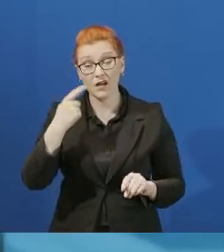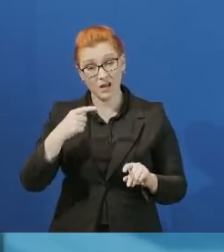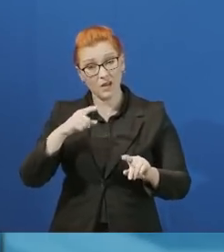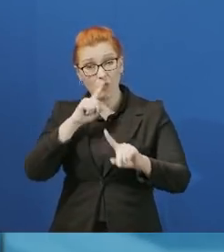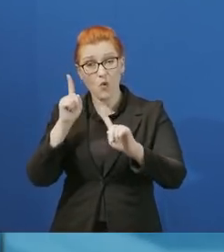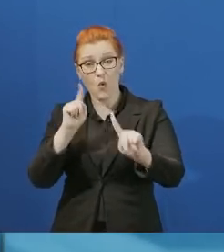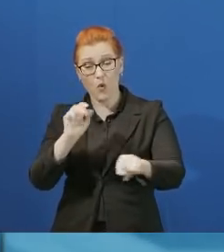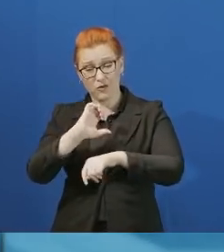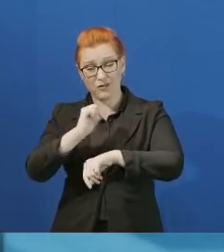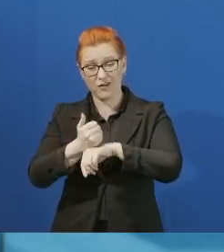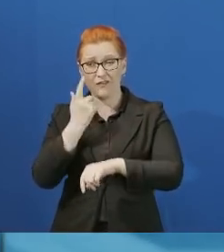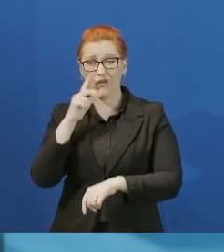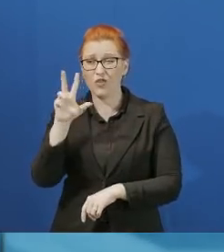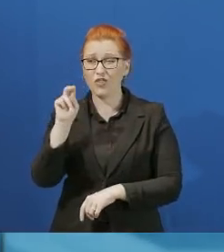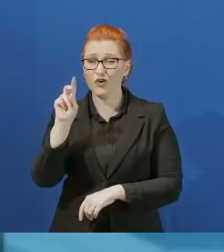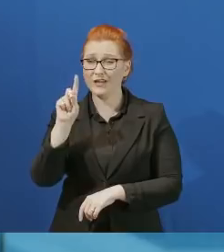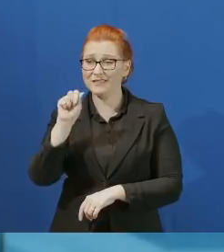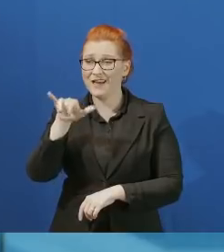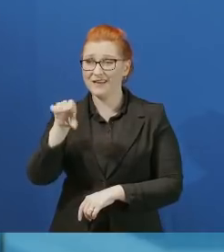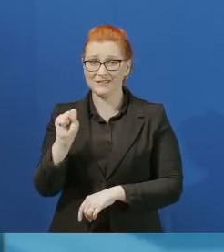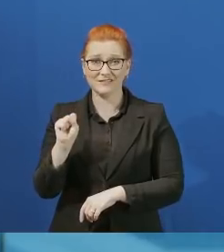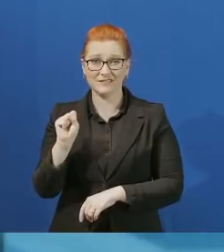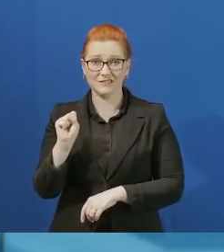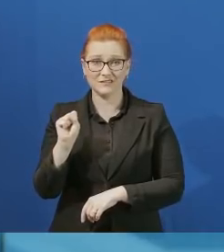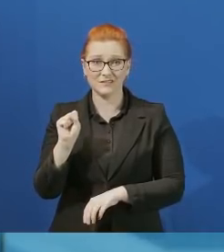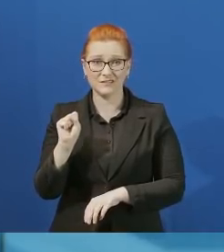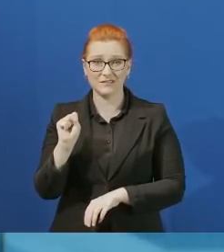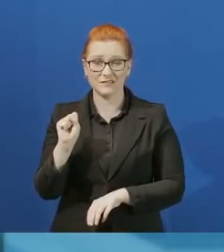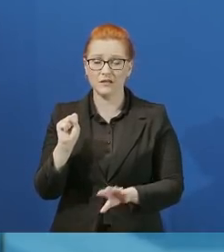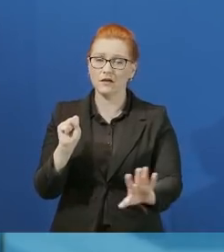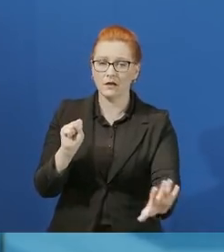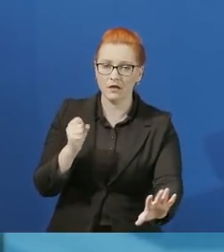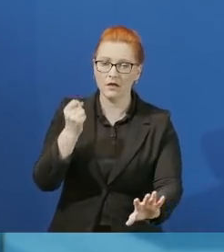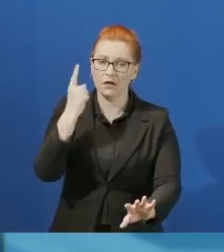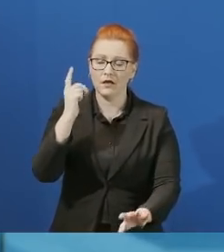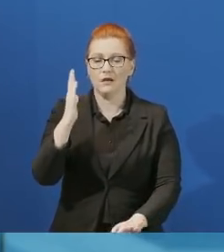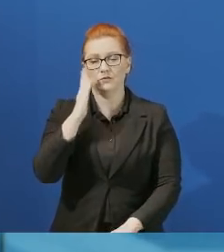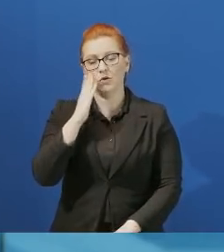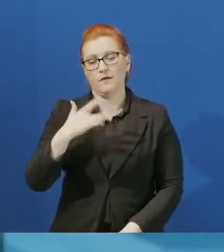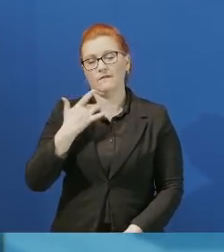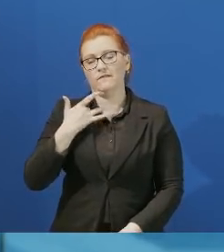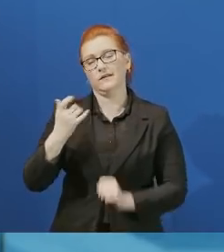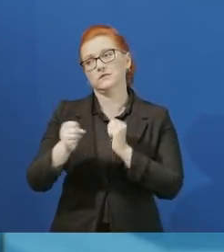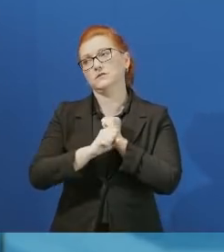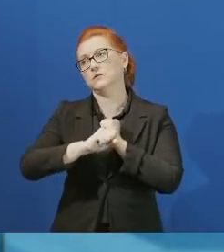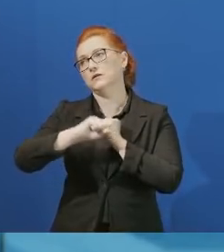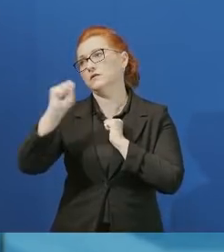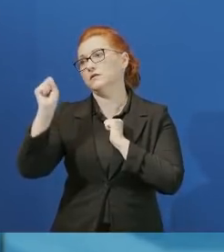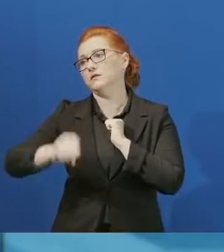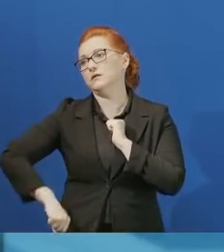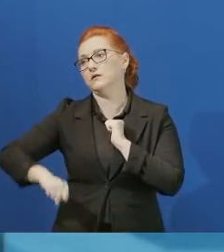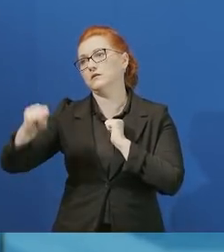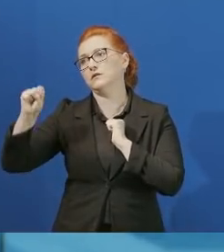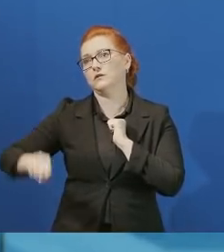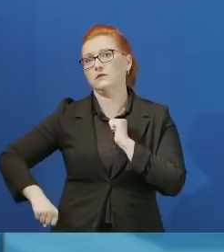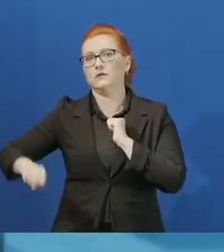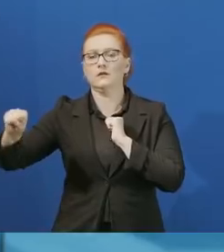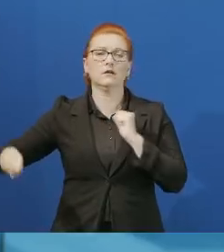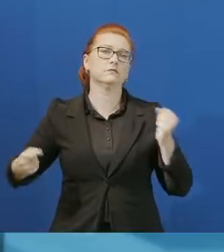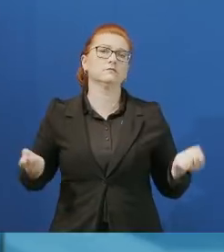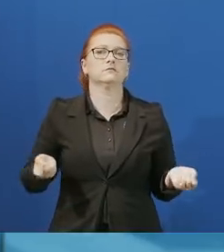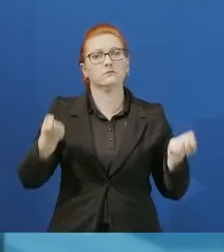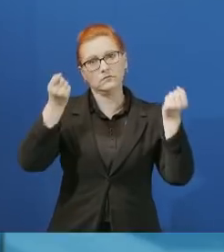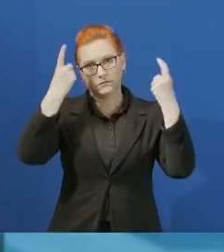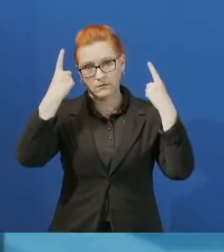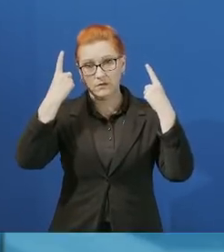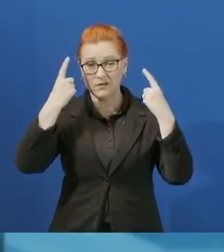for 30 days. And I know it's been a long 30 days for all of us. Most of all,